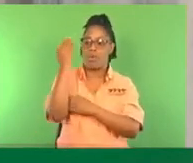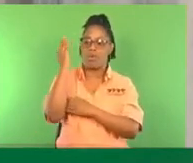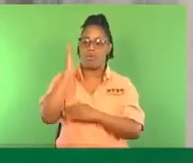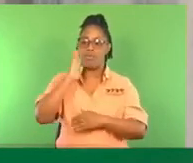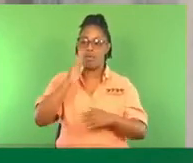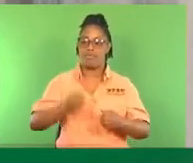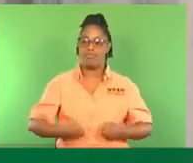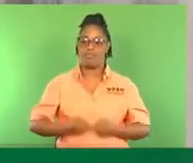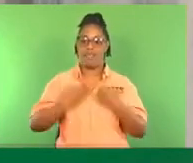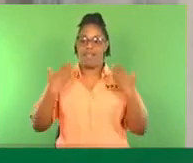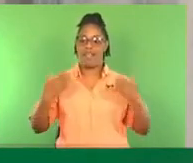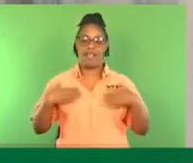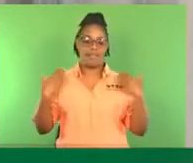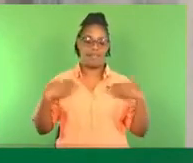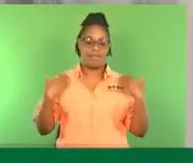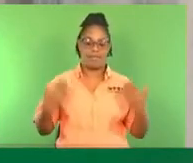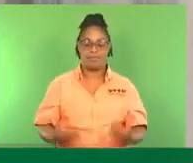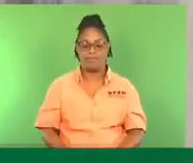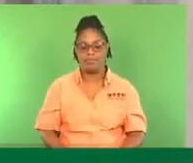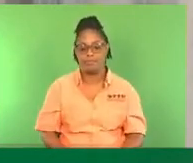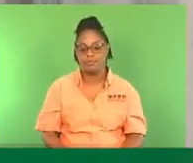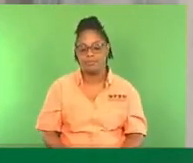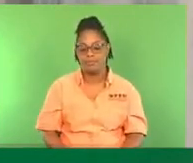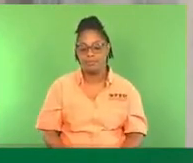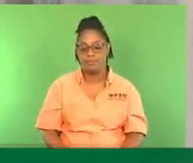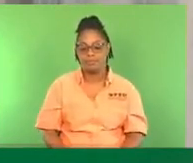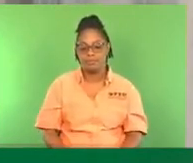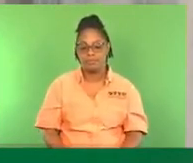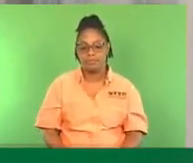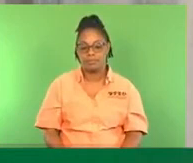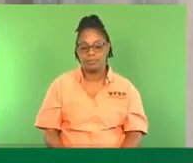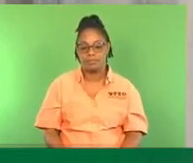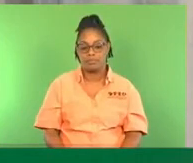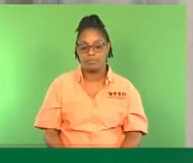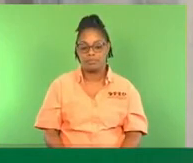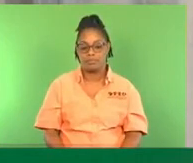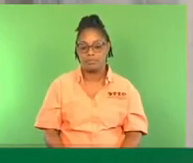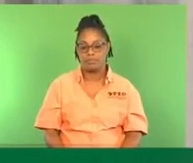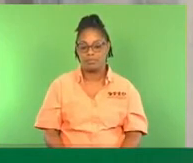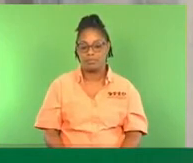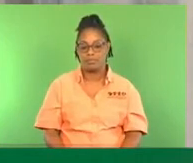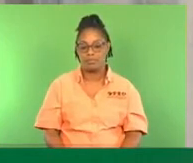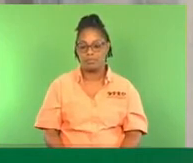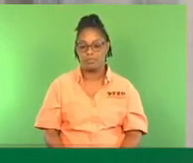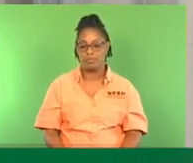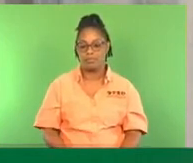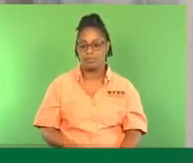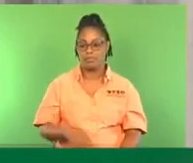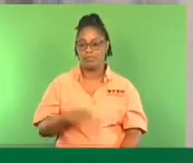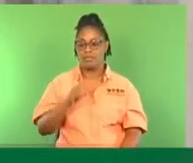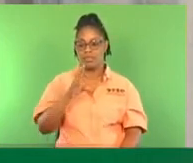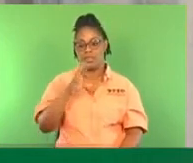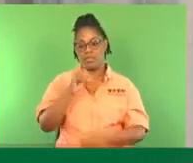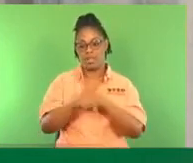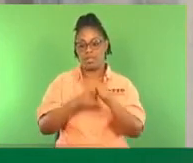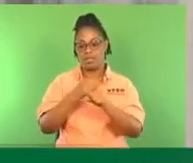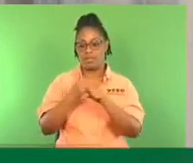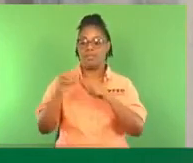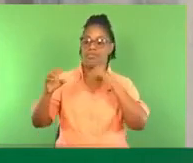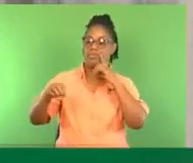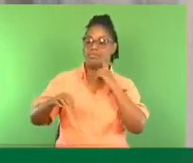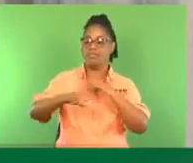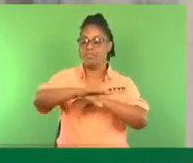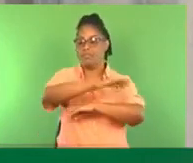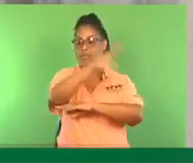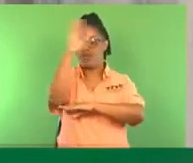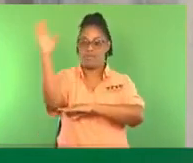And come 2025, The sun will rise over this land when